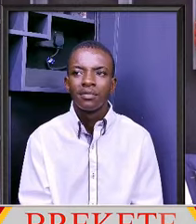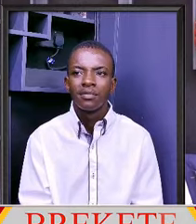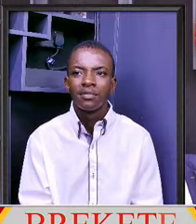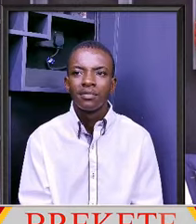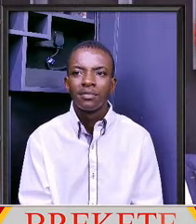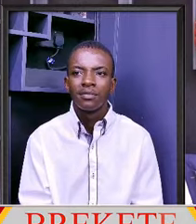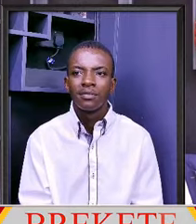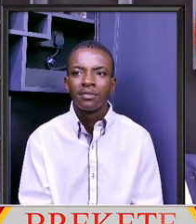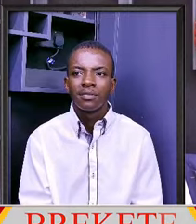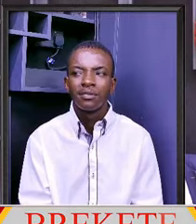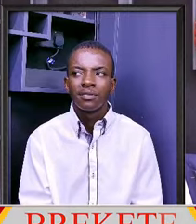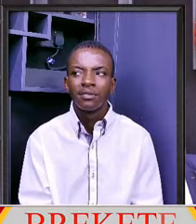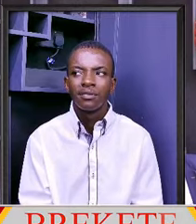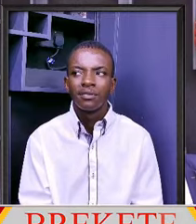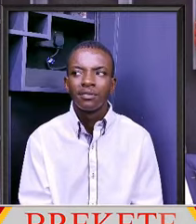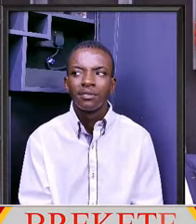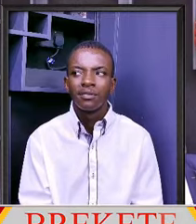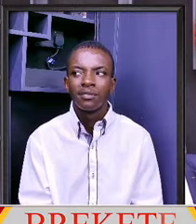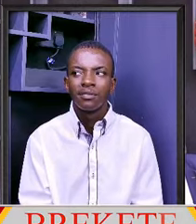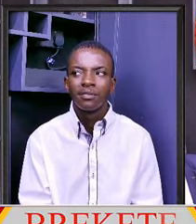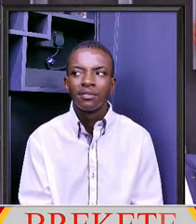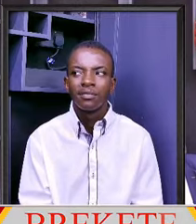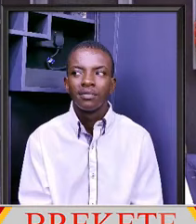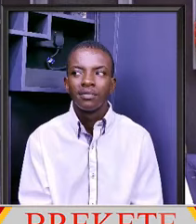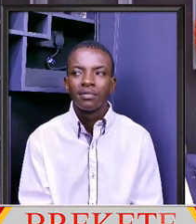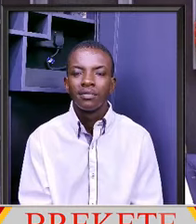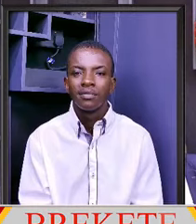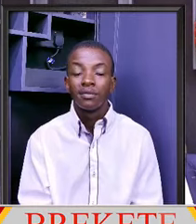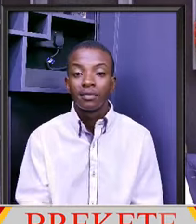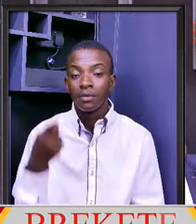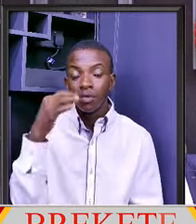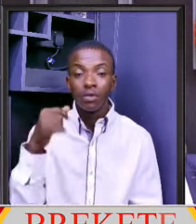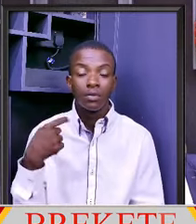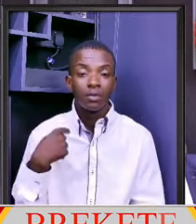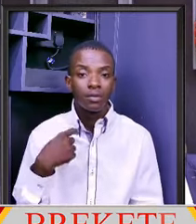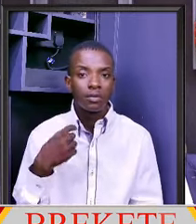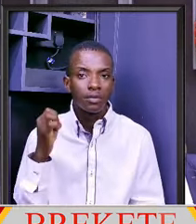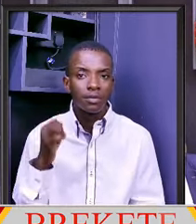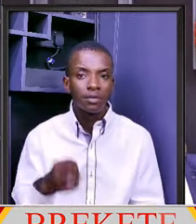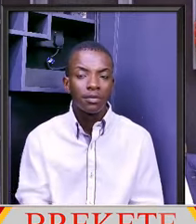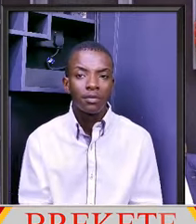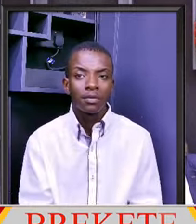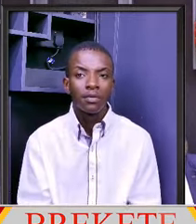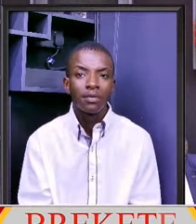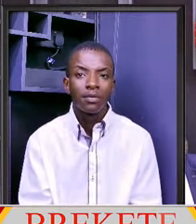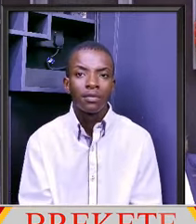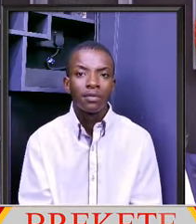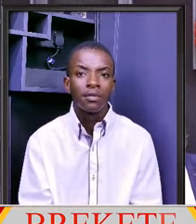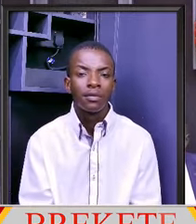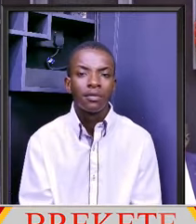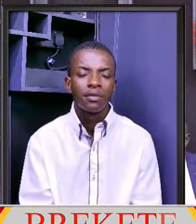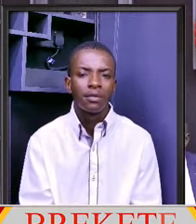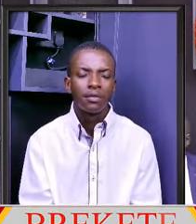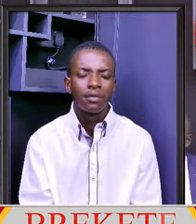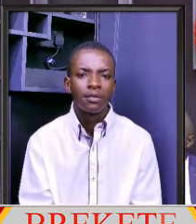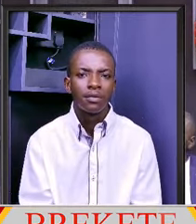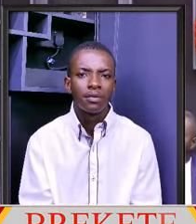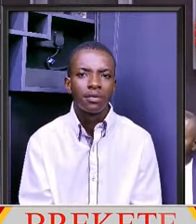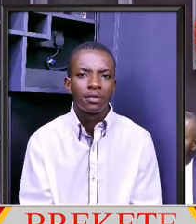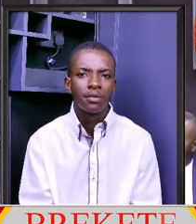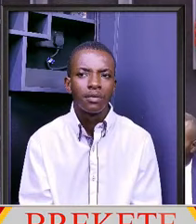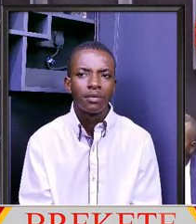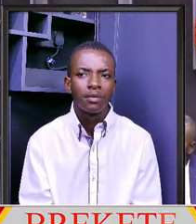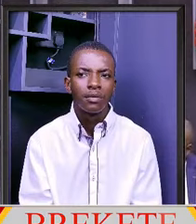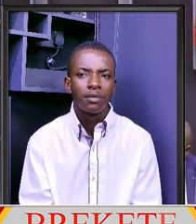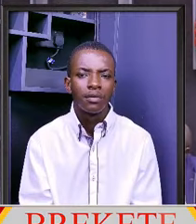that you are not accounting for you. Because he asked you to do what? Prince, you are not listening now. Abba, are we quarreling?